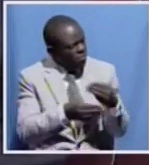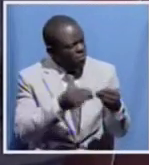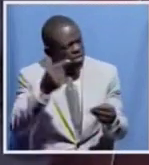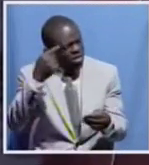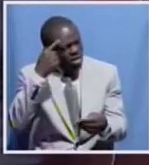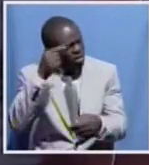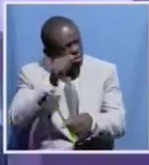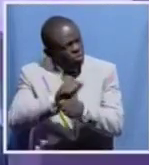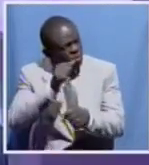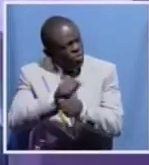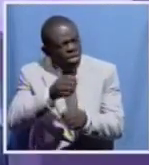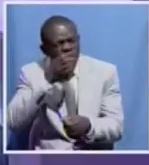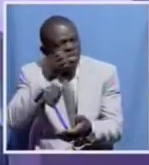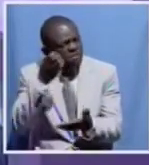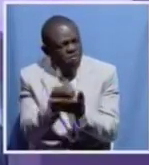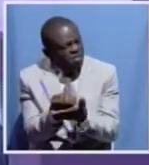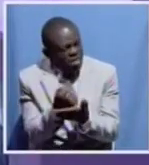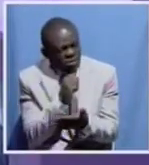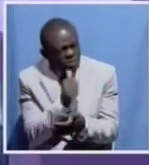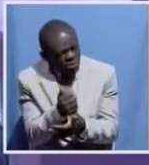not I wouldn't call it...